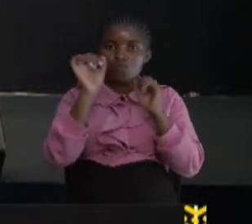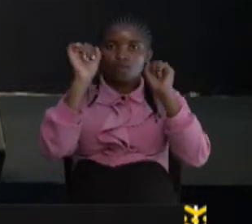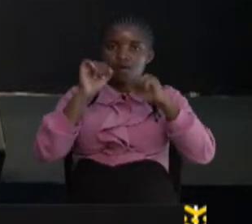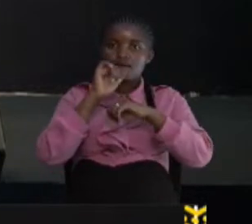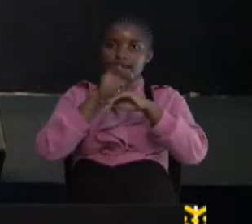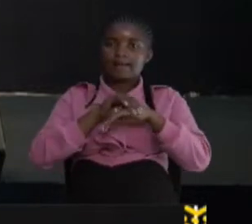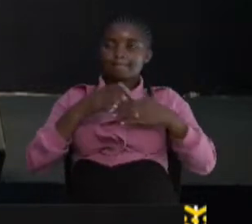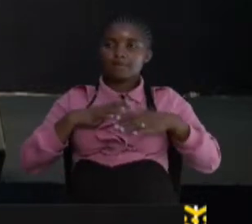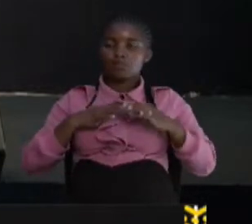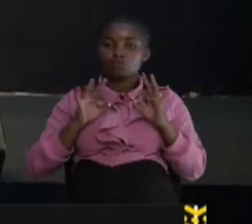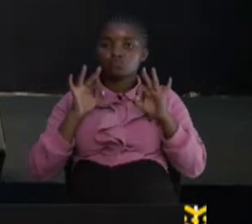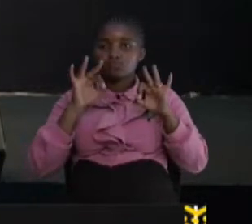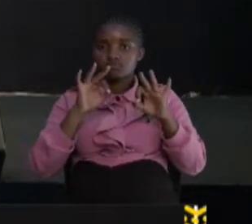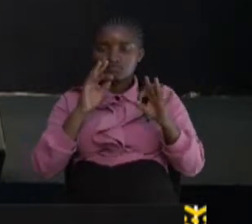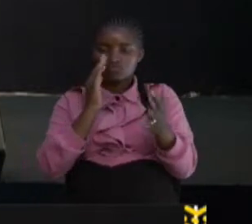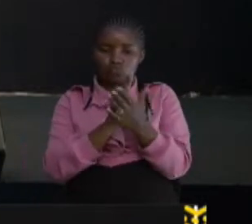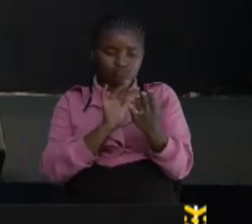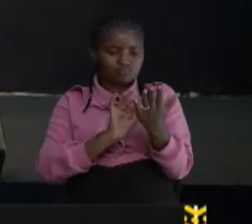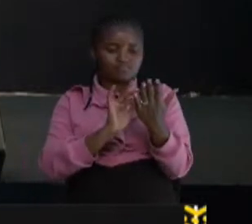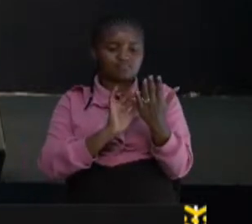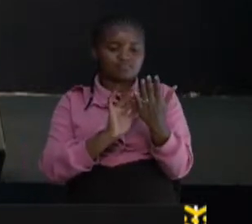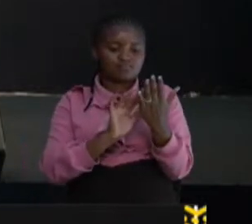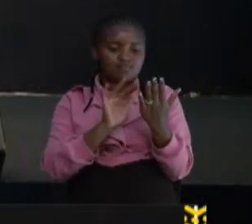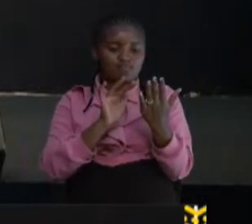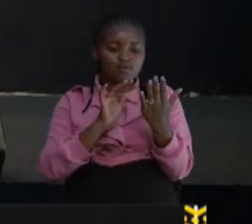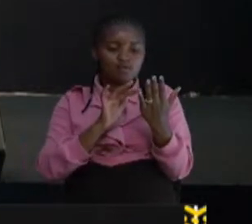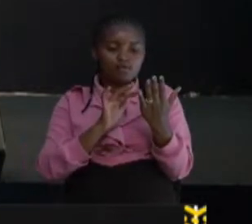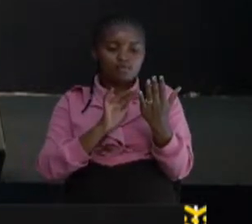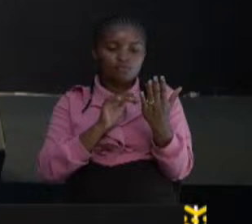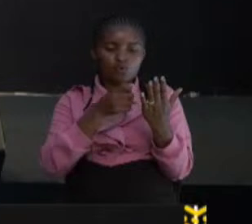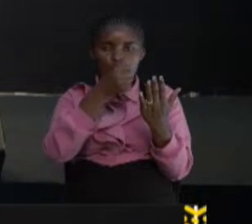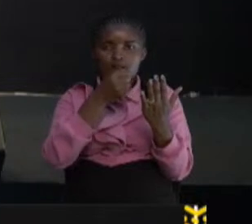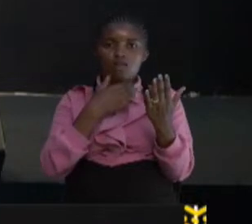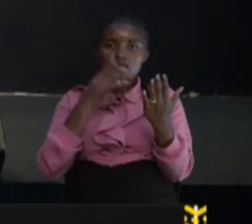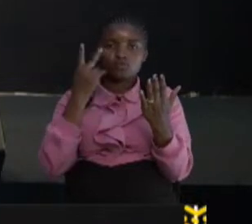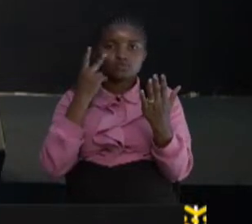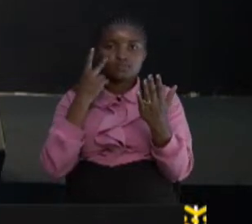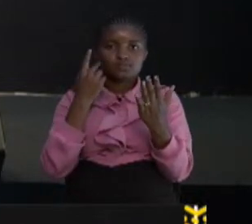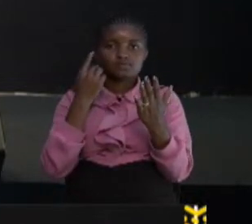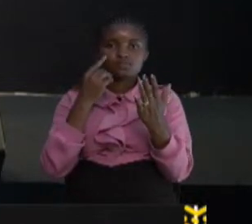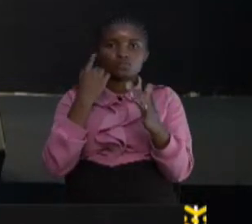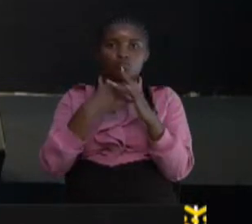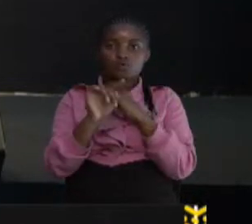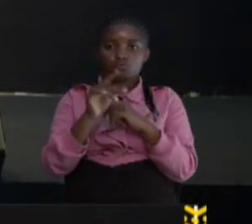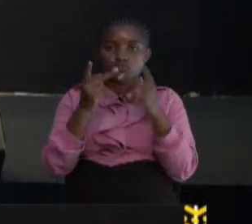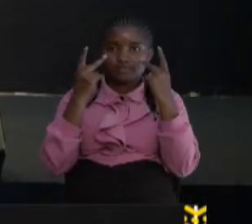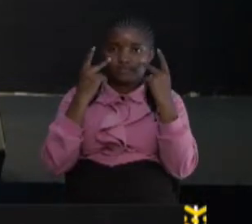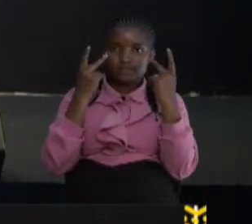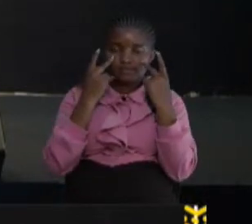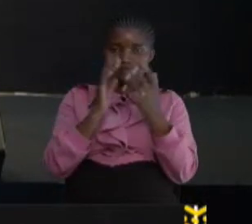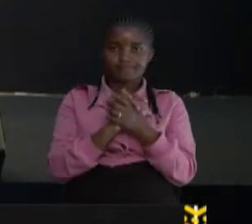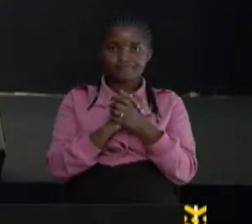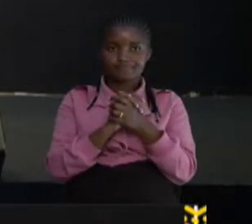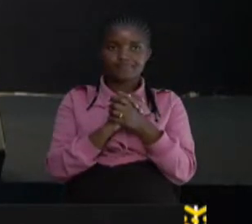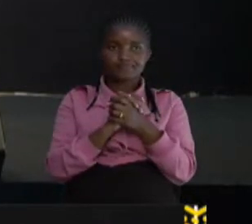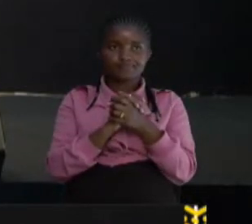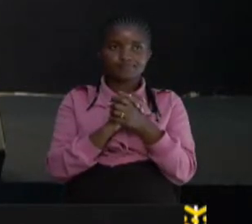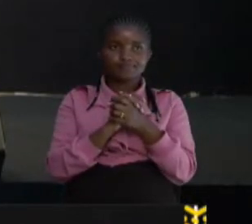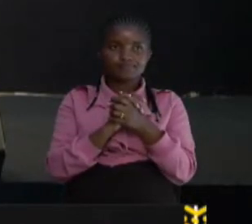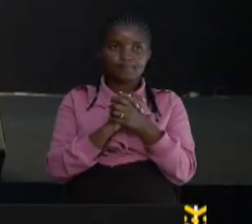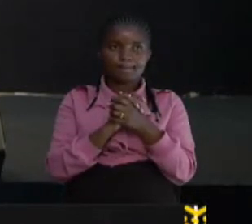to, get people to stop scrolling, You need to get them to, pause and take a look at your